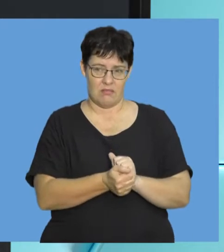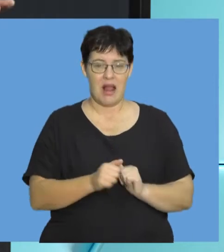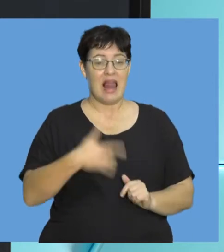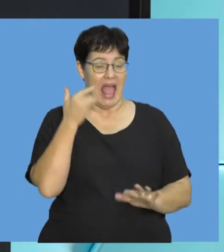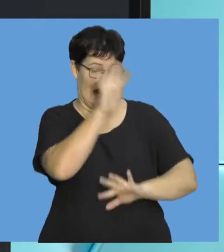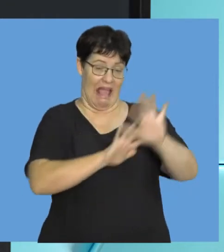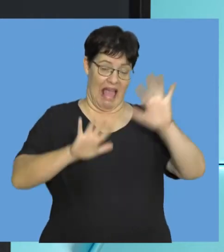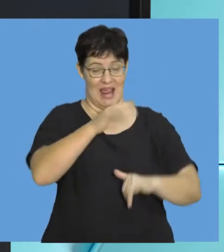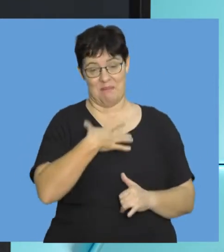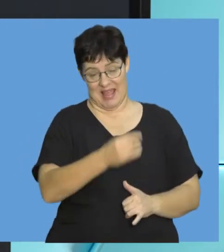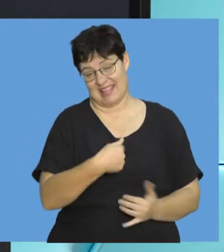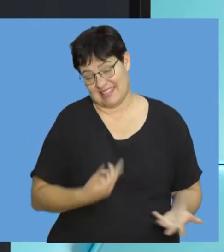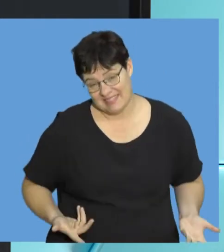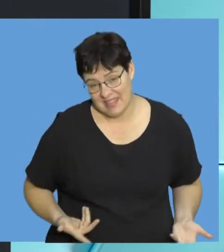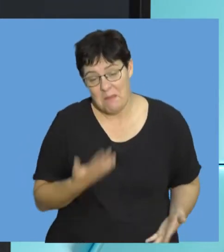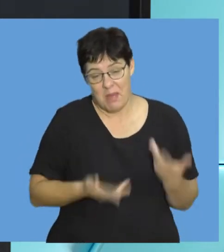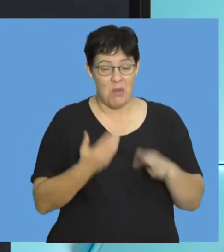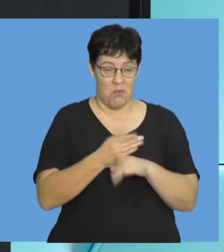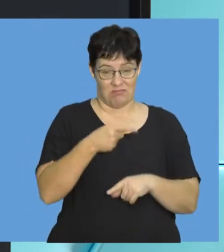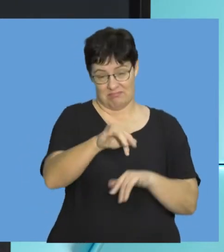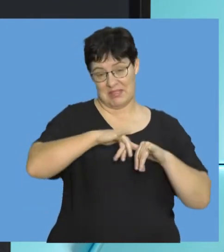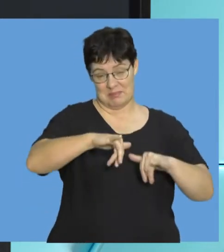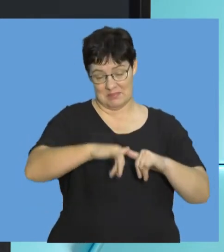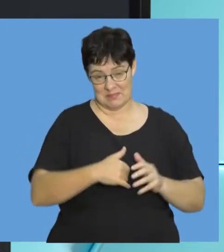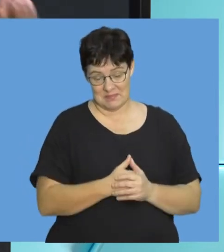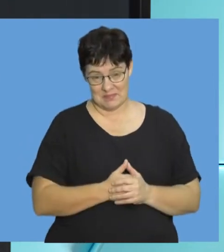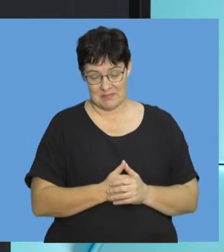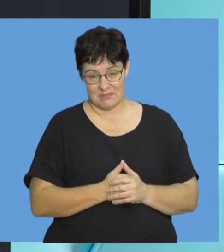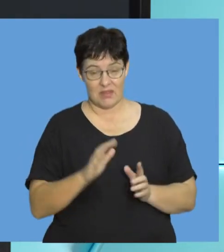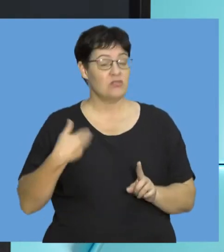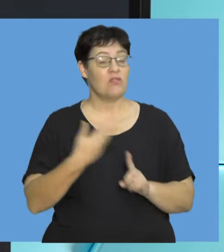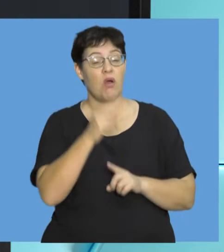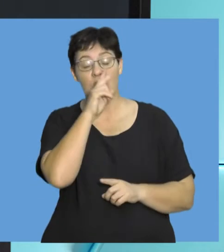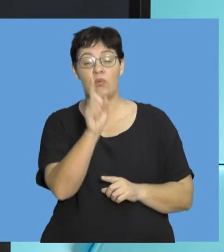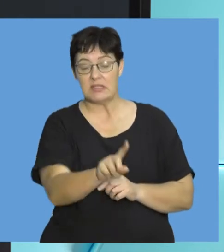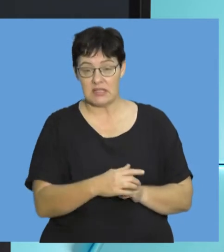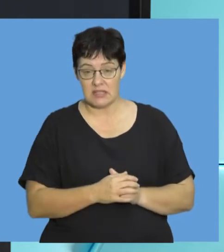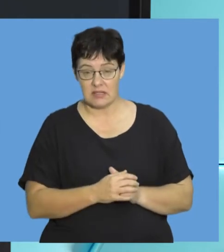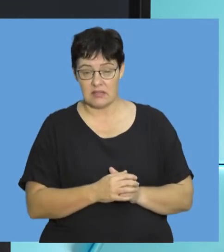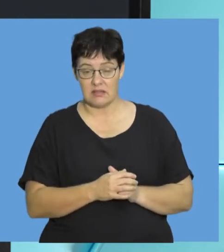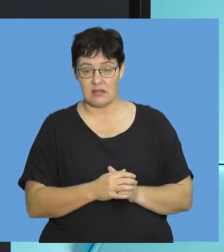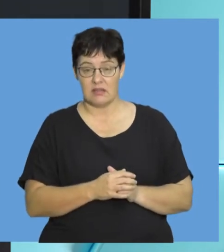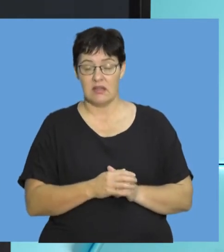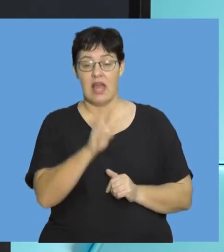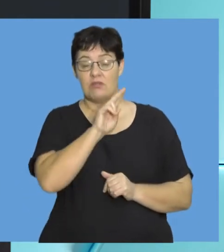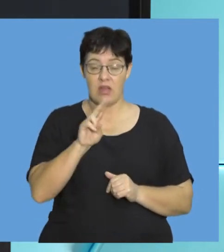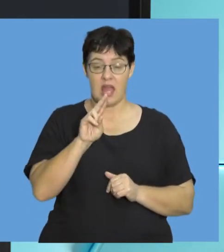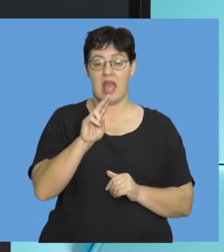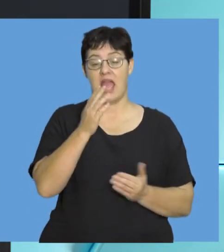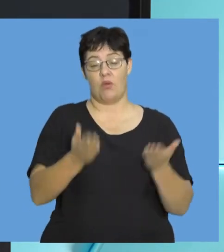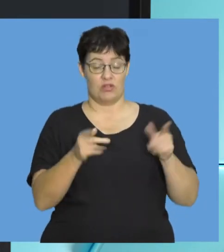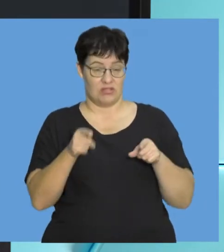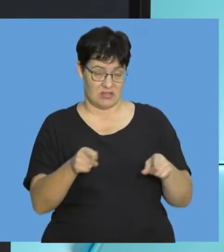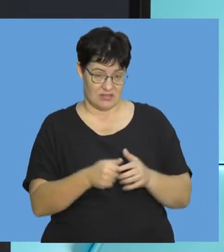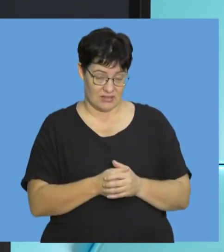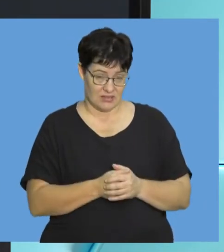it's colorful, so maybe it can work for you as well. So remember, so far we've looked at what? The exponential equations, right?